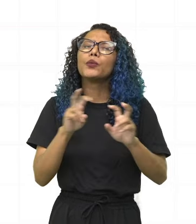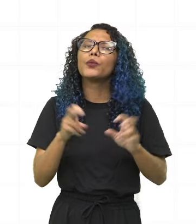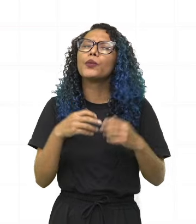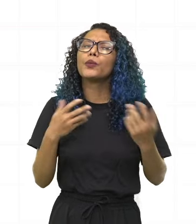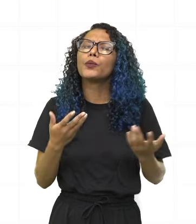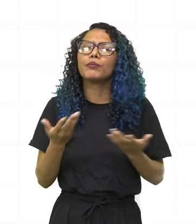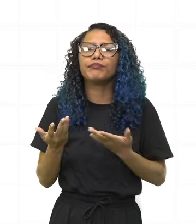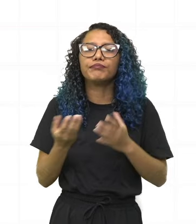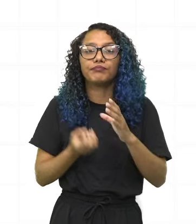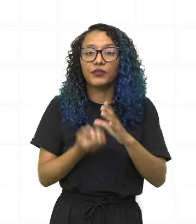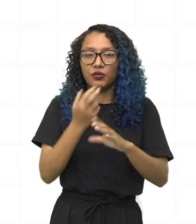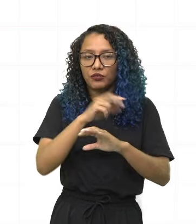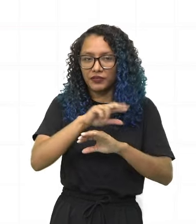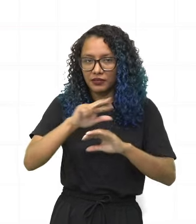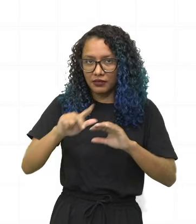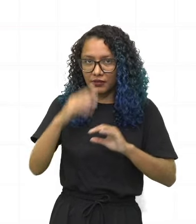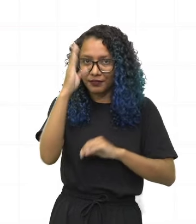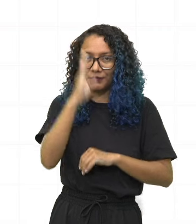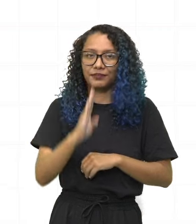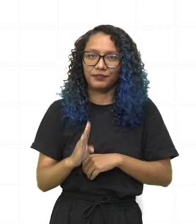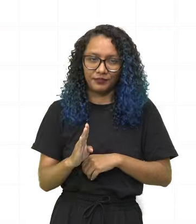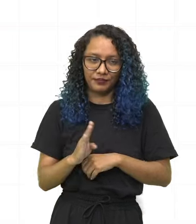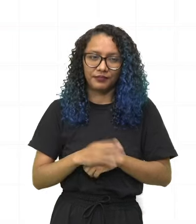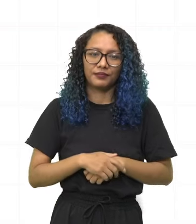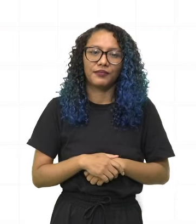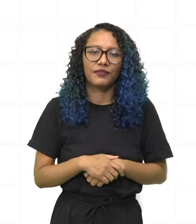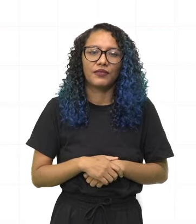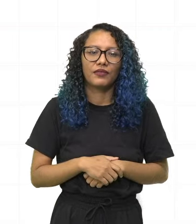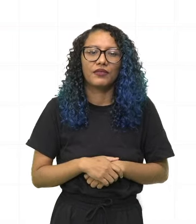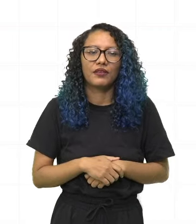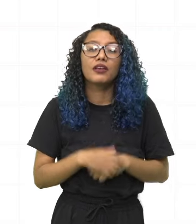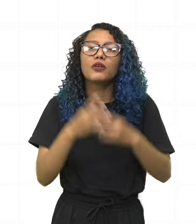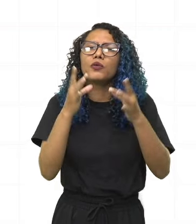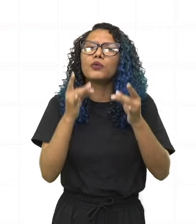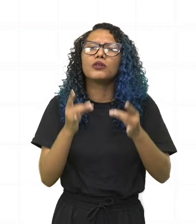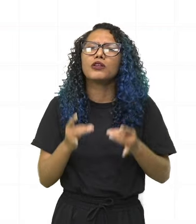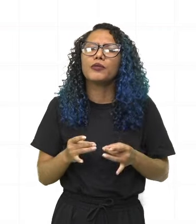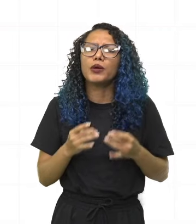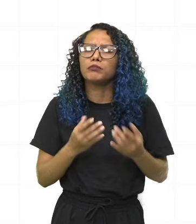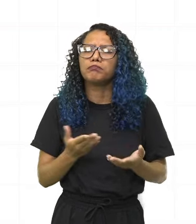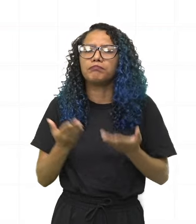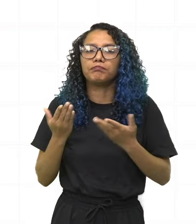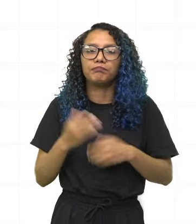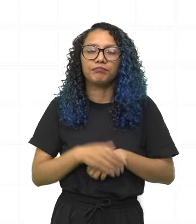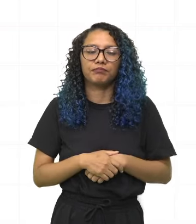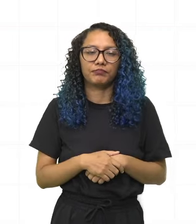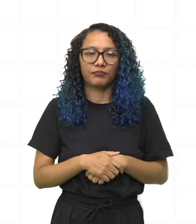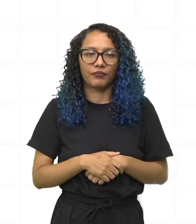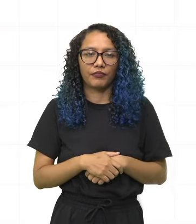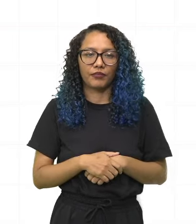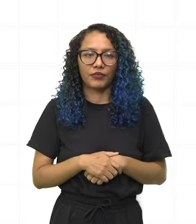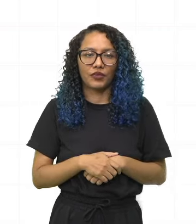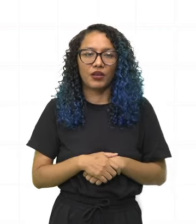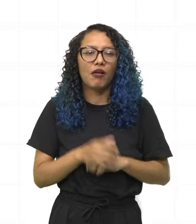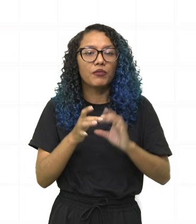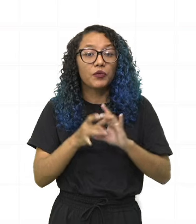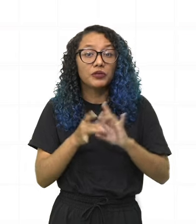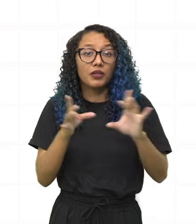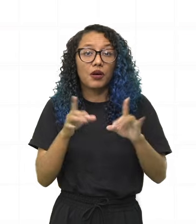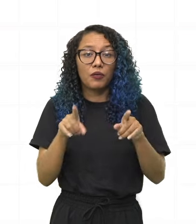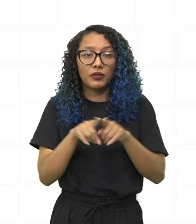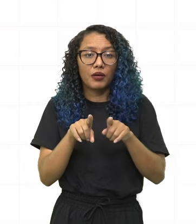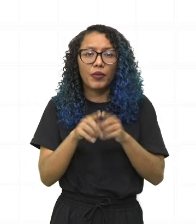of knowledge, Biodiversidade Brasileira. In the detail of the class, we have the accessibility